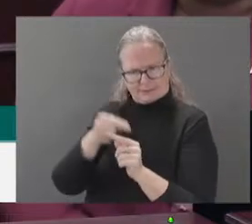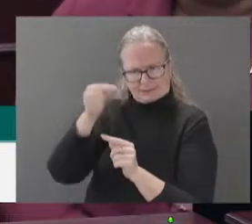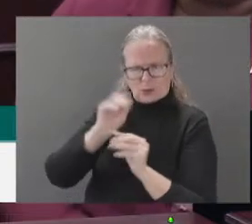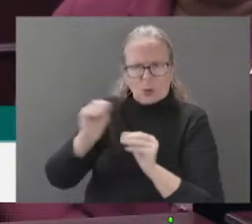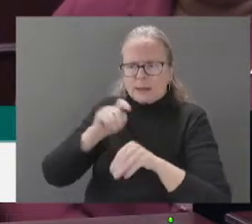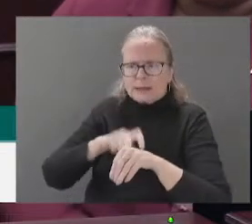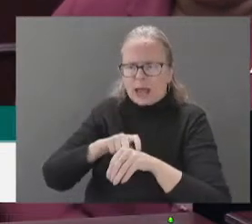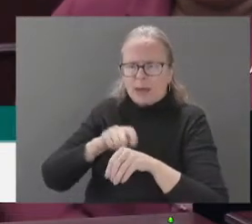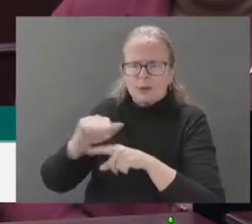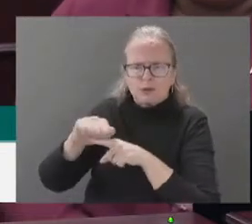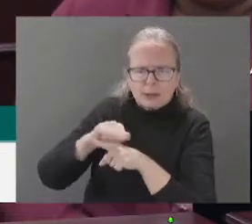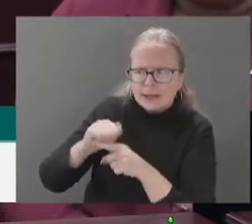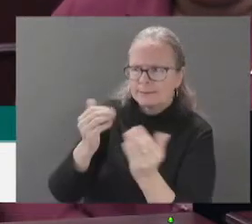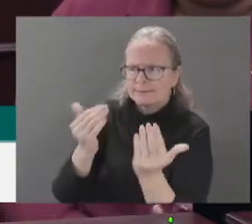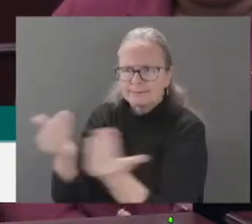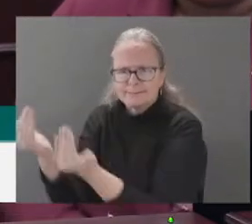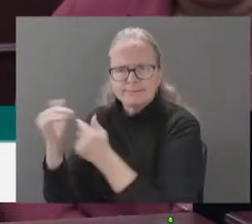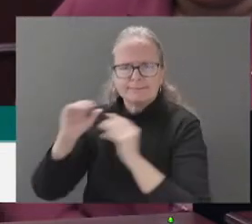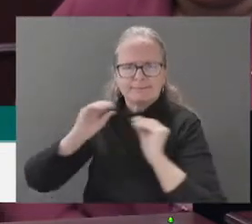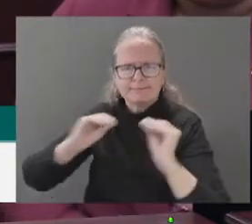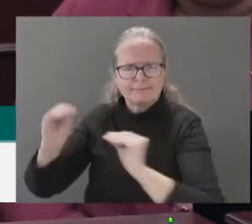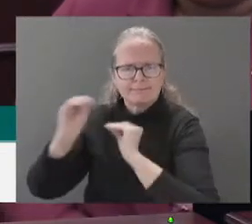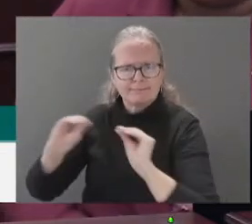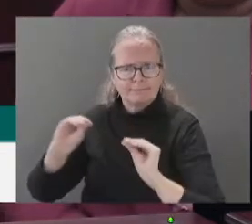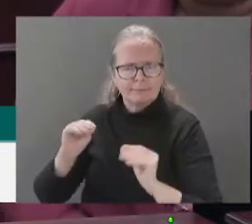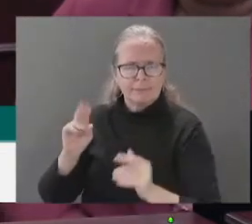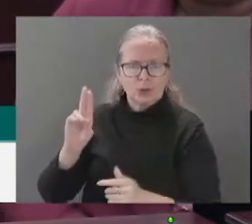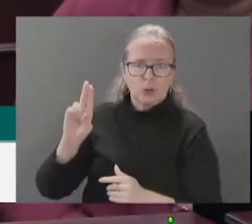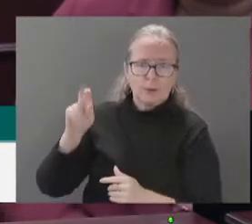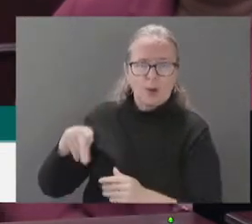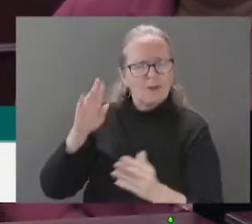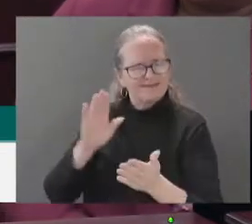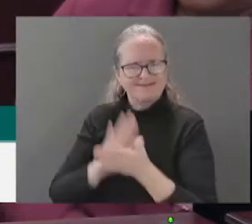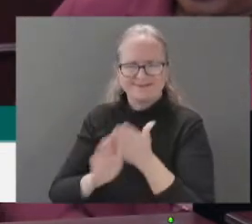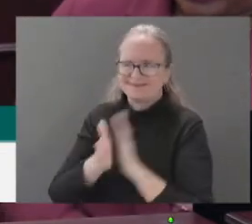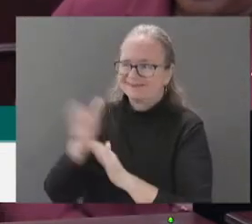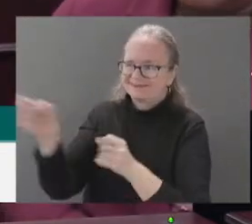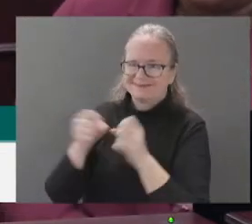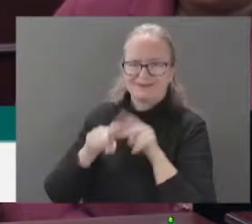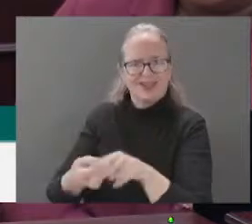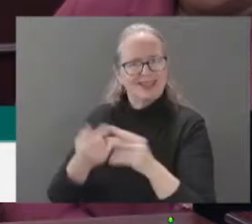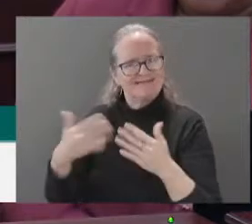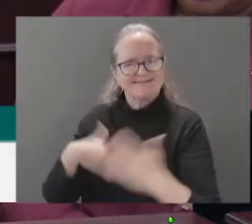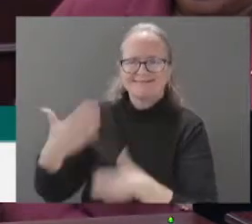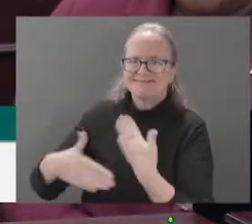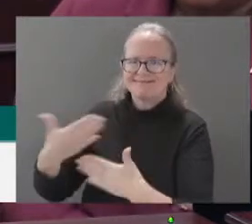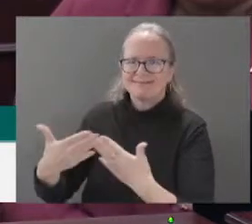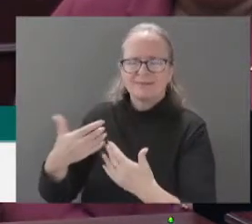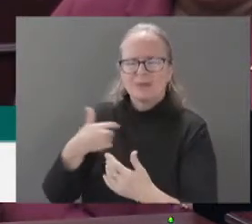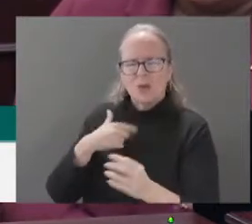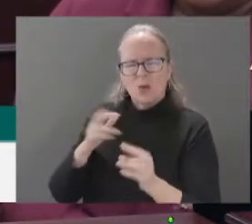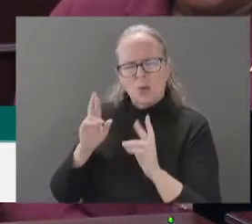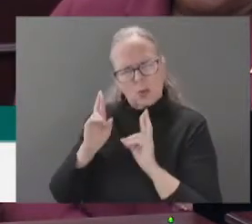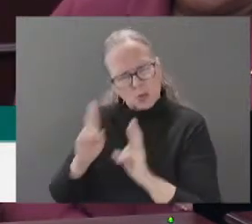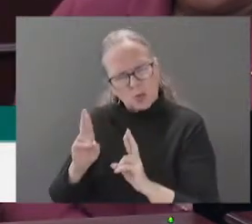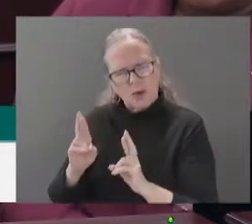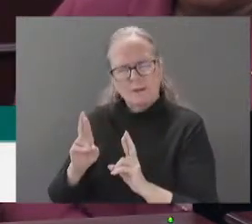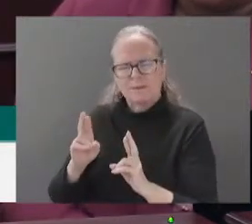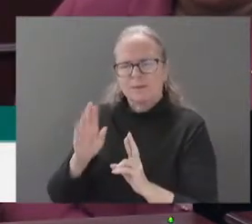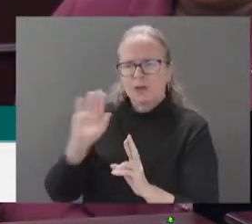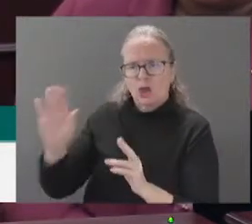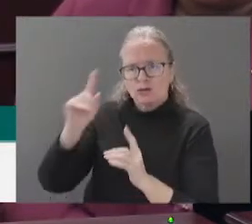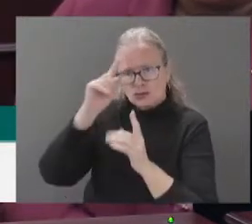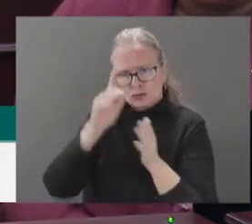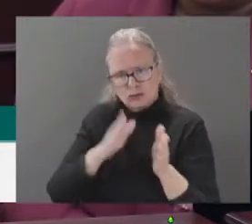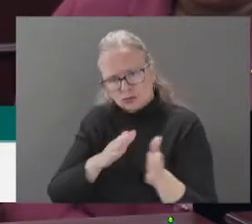that things will work out but as my colleague from Eon Manning has said hope is not a strategy does the minister realize how dangerous the current